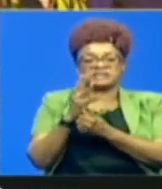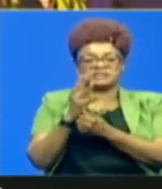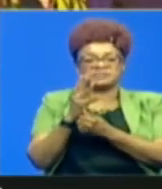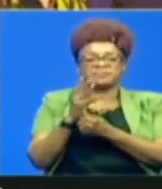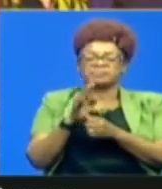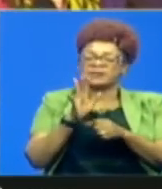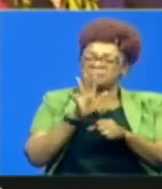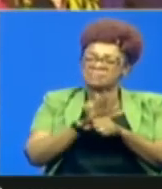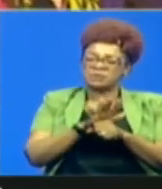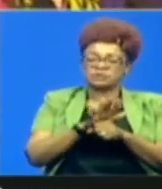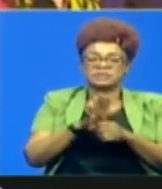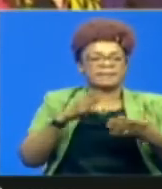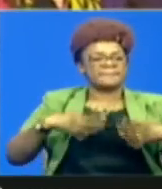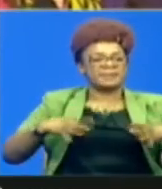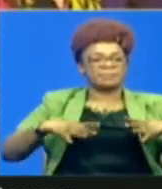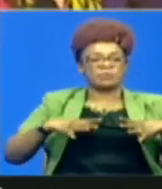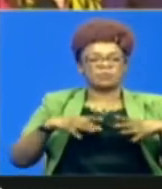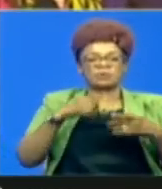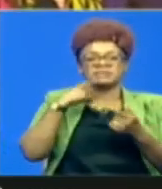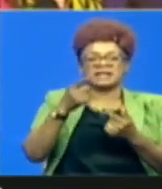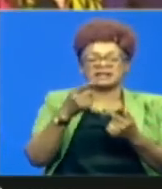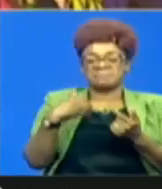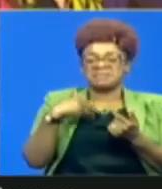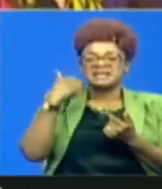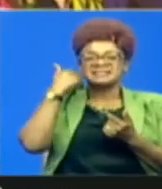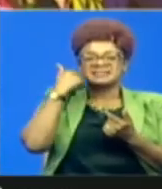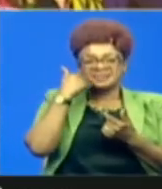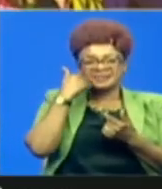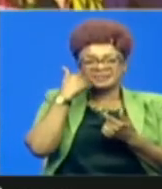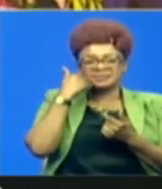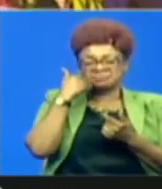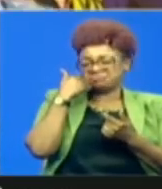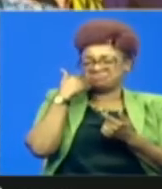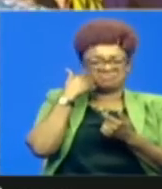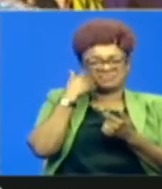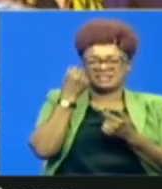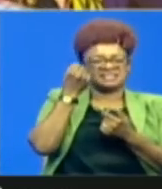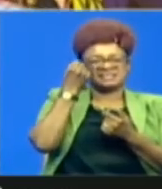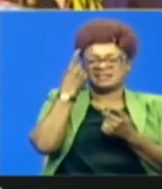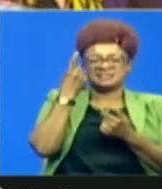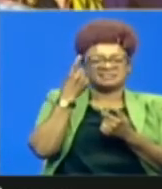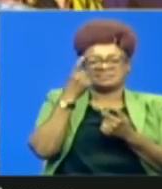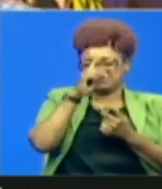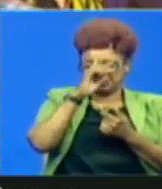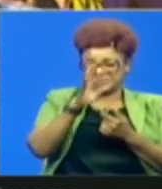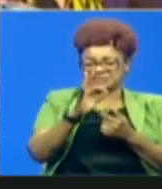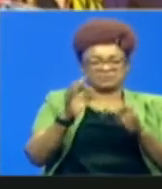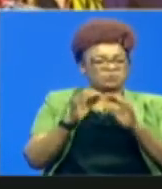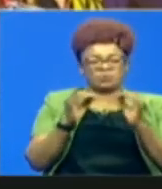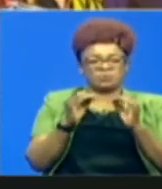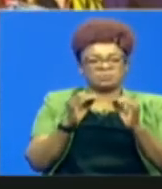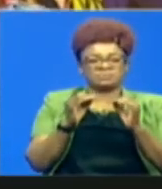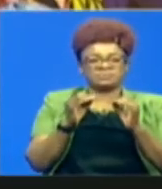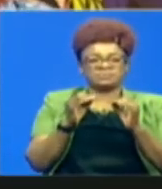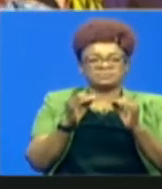people, even when I was telling them I'm sick, they weren't getting it serious. They thought, you know how the African culture, once you grow